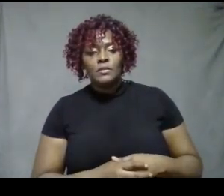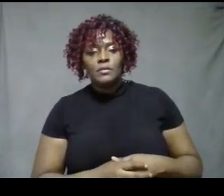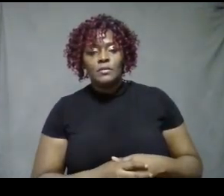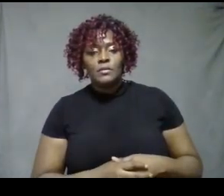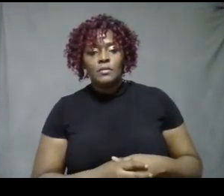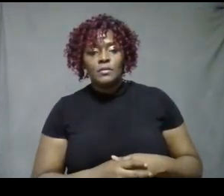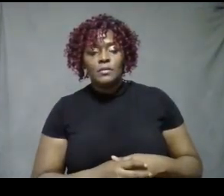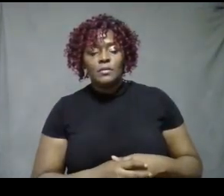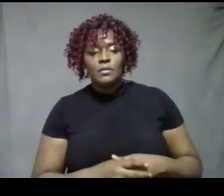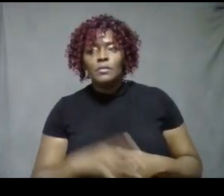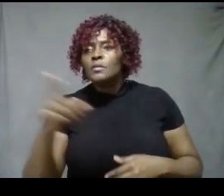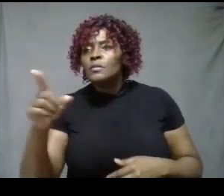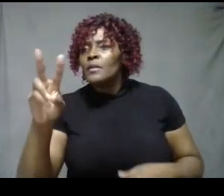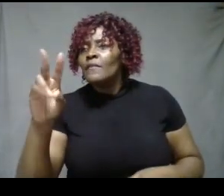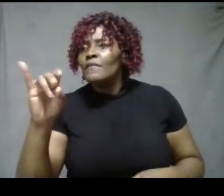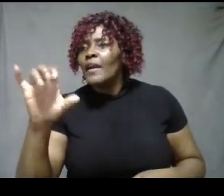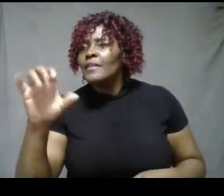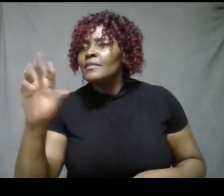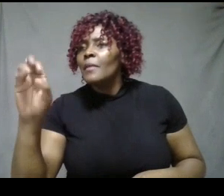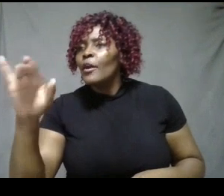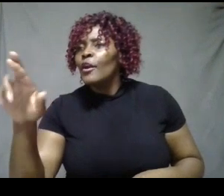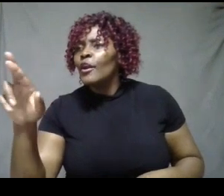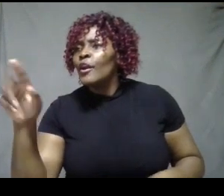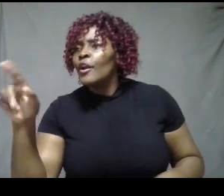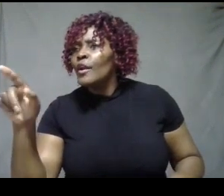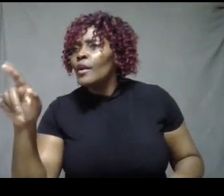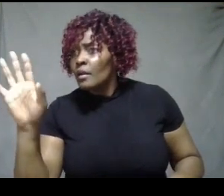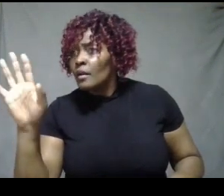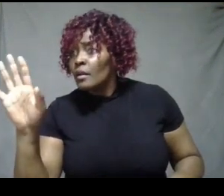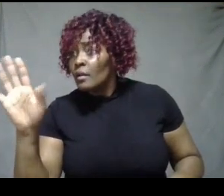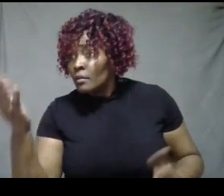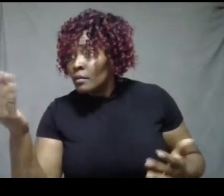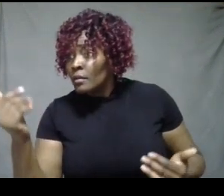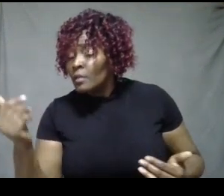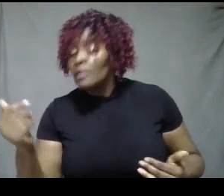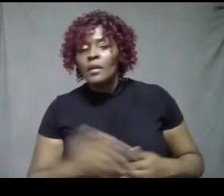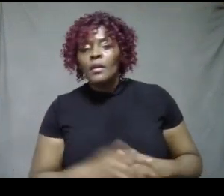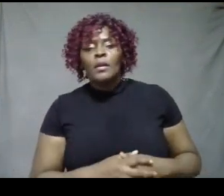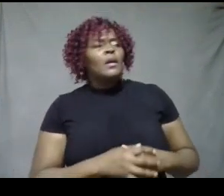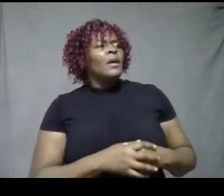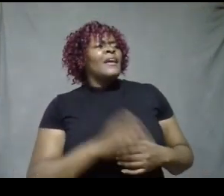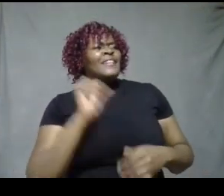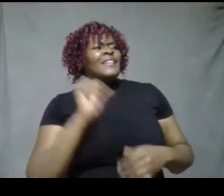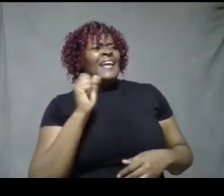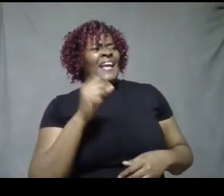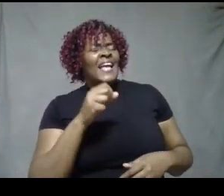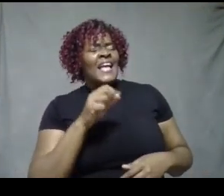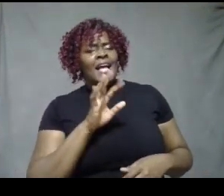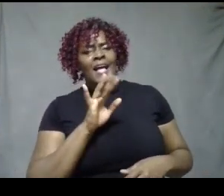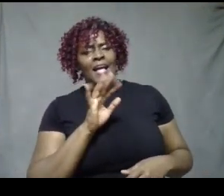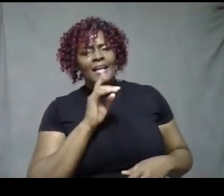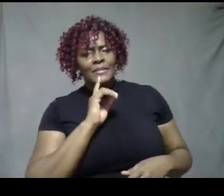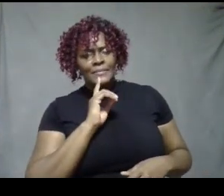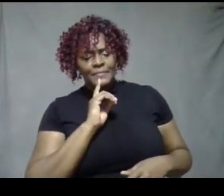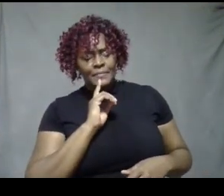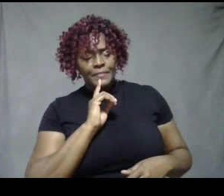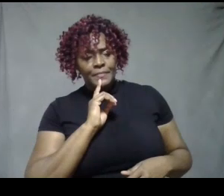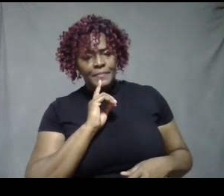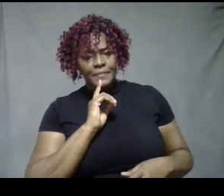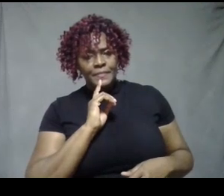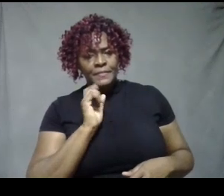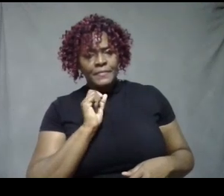Comment? Sure, Vice Mayor, go ahead. Motion, second to make comments. No, go ahead, just make a comment. Okay. Yeah. I